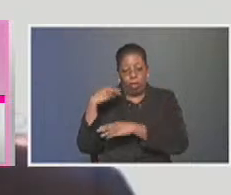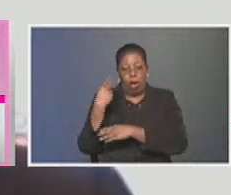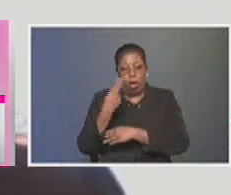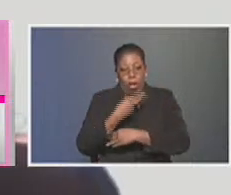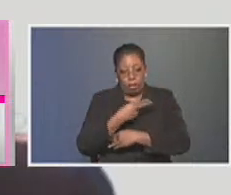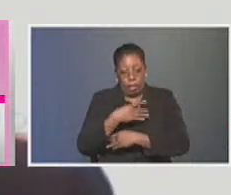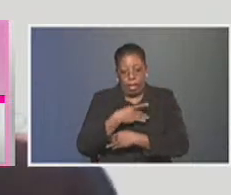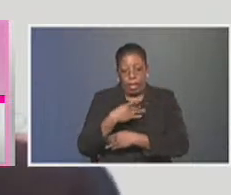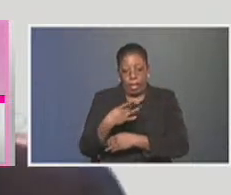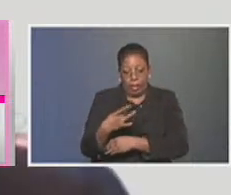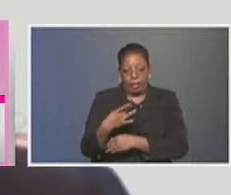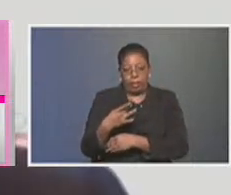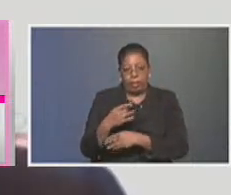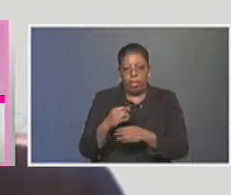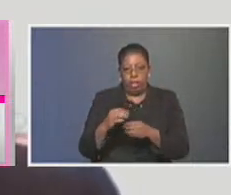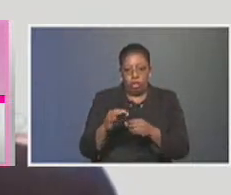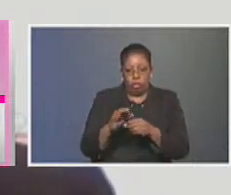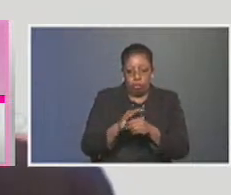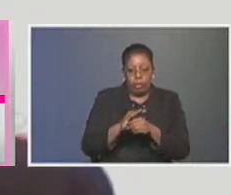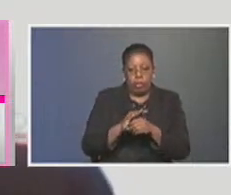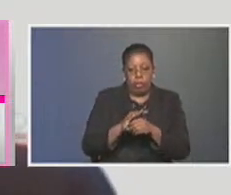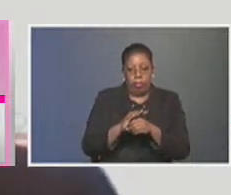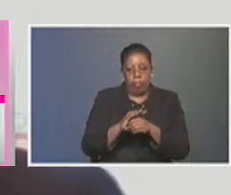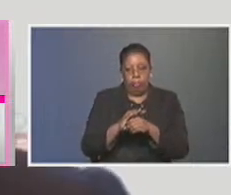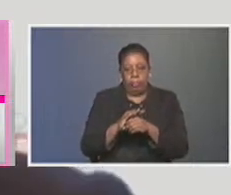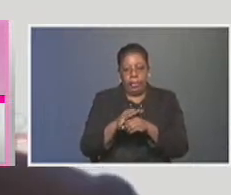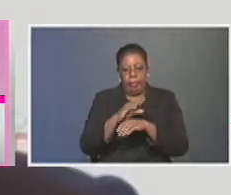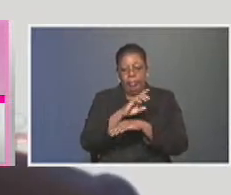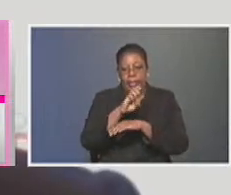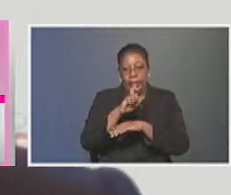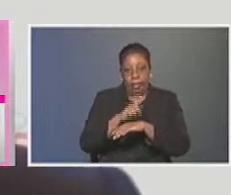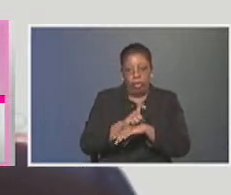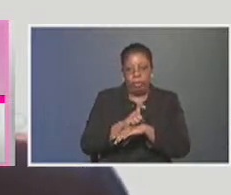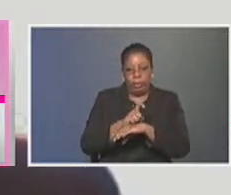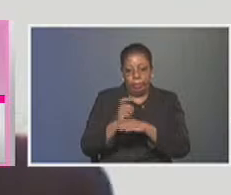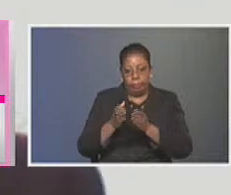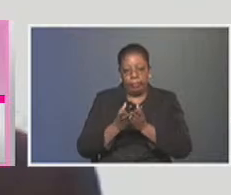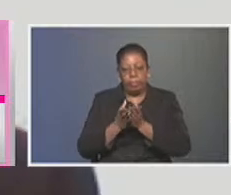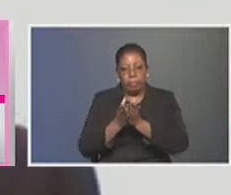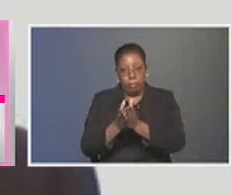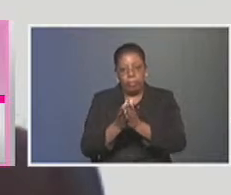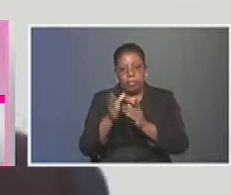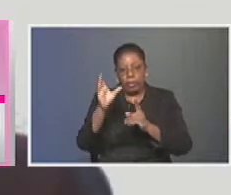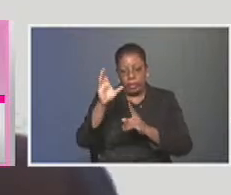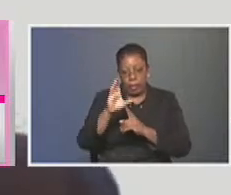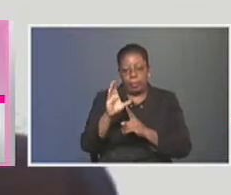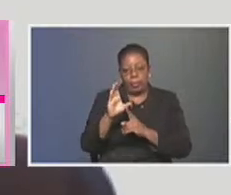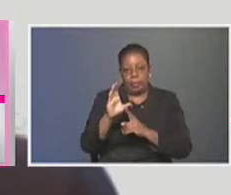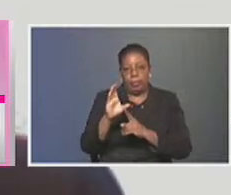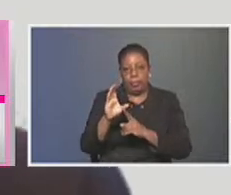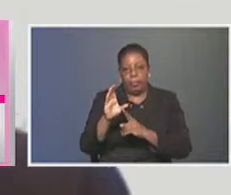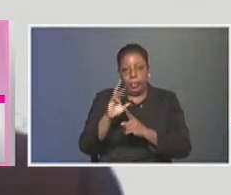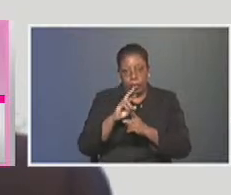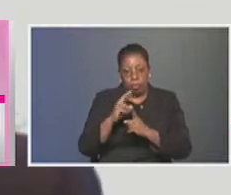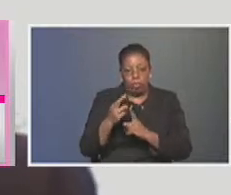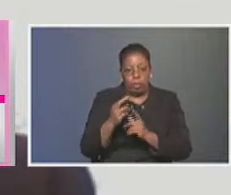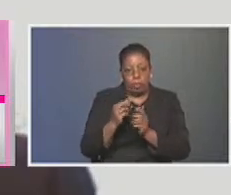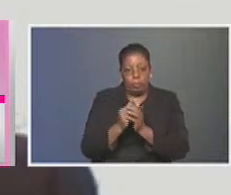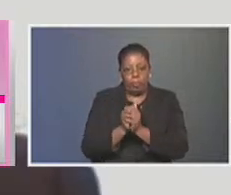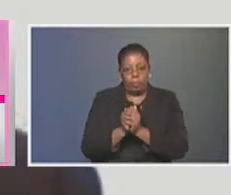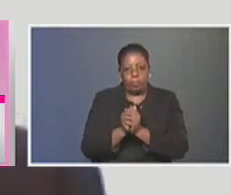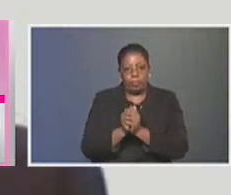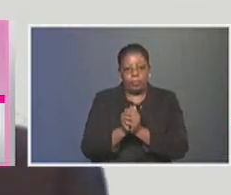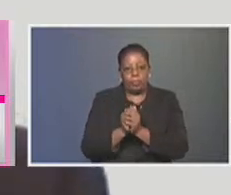like to build out Exuma as the yachting capital of the hemisphere. And therefore, I'm hoping that we will tap more deeply into